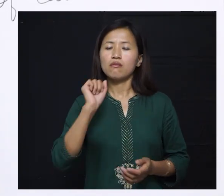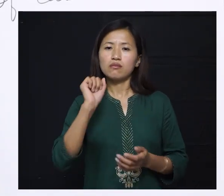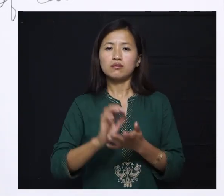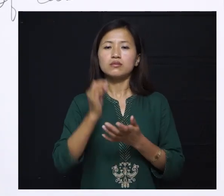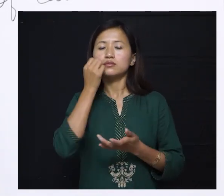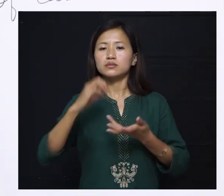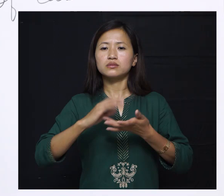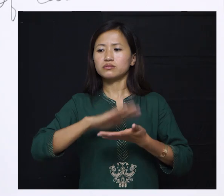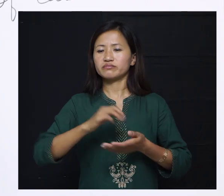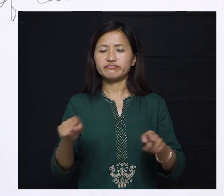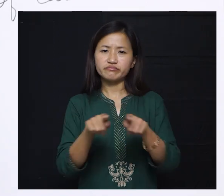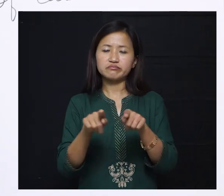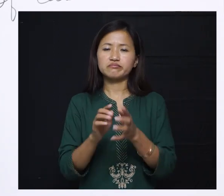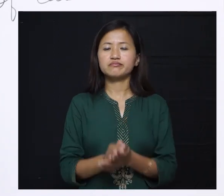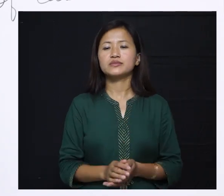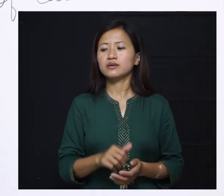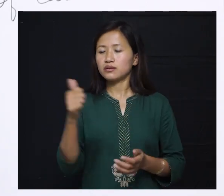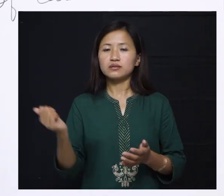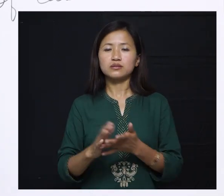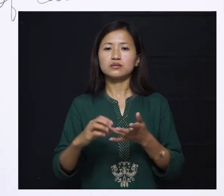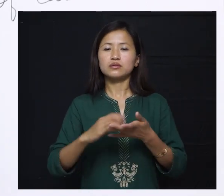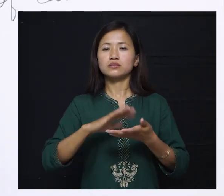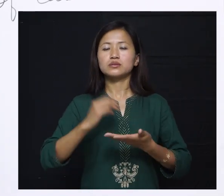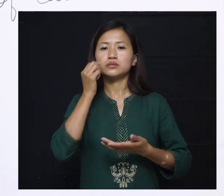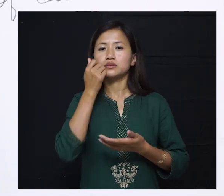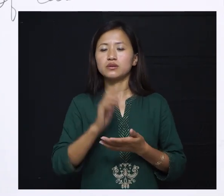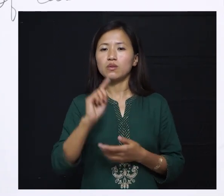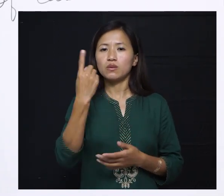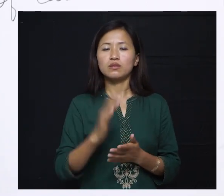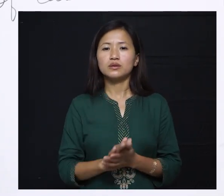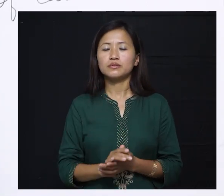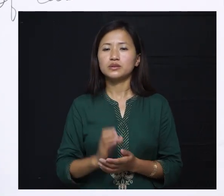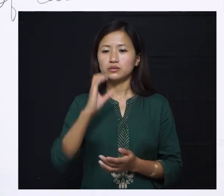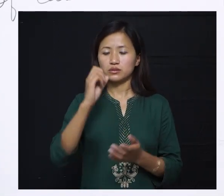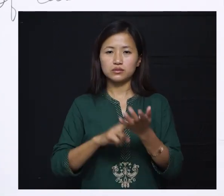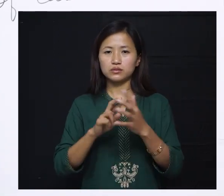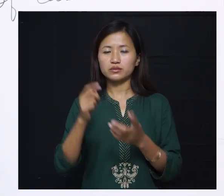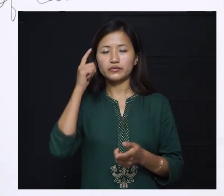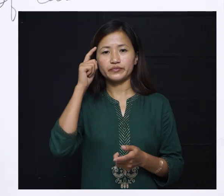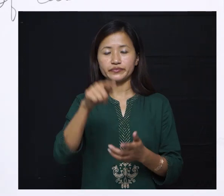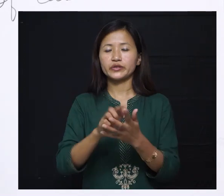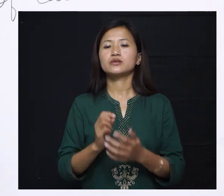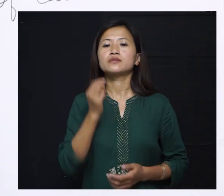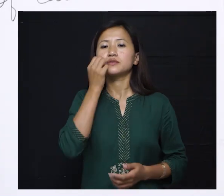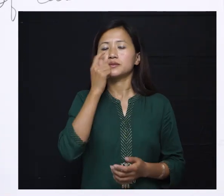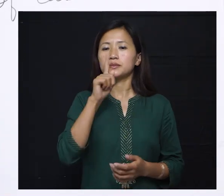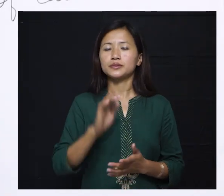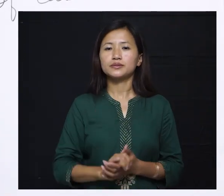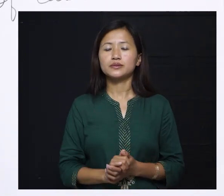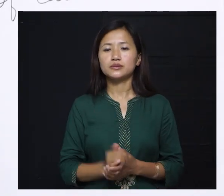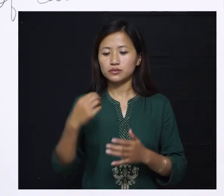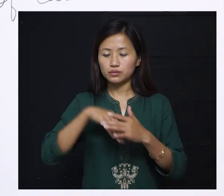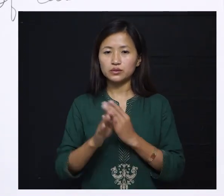other caste systems, where they have to choose their husband only by the consent of their parents, or in most